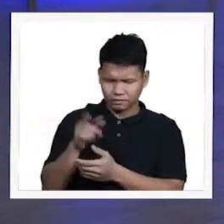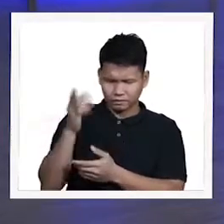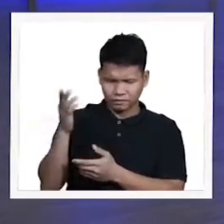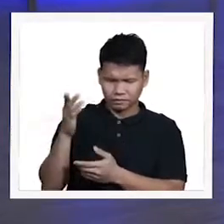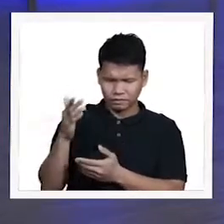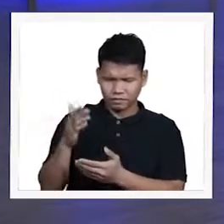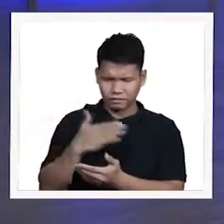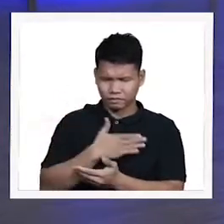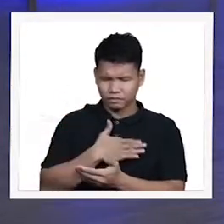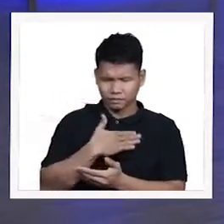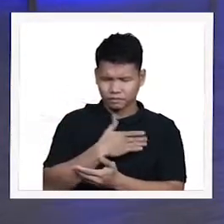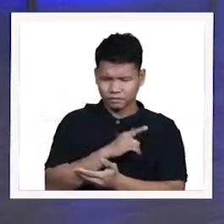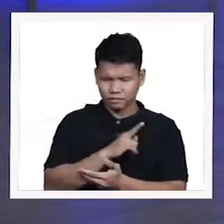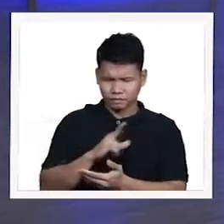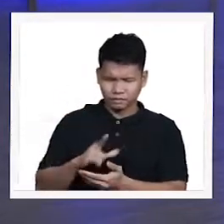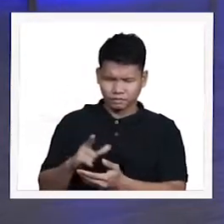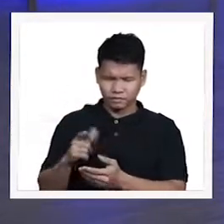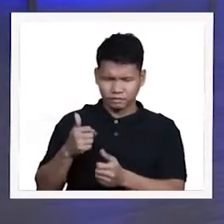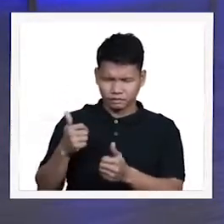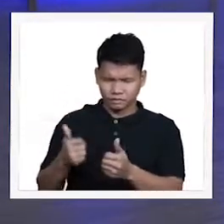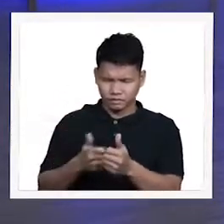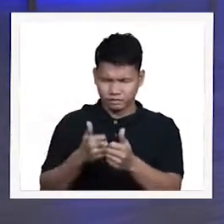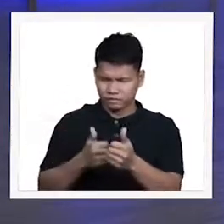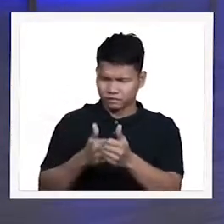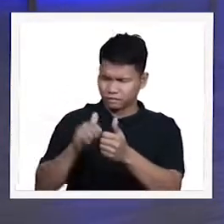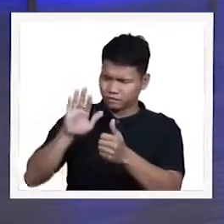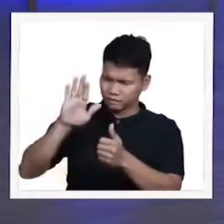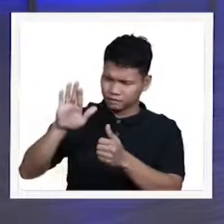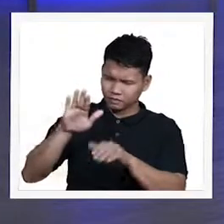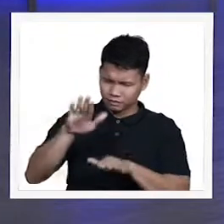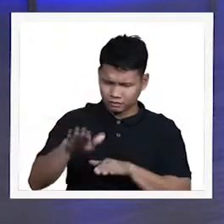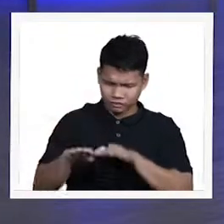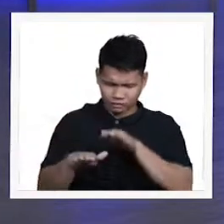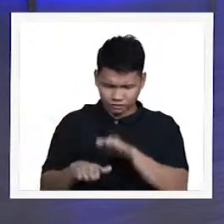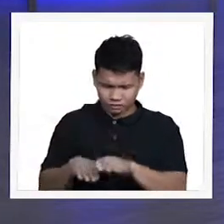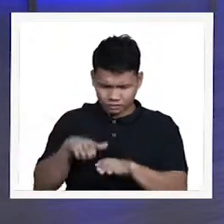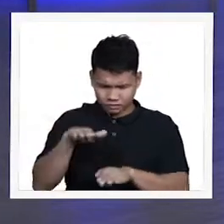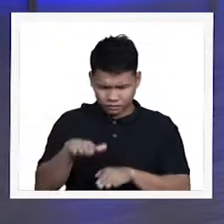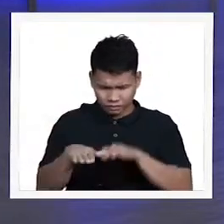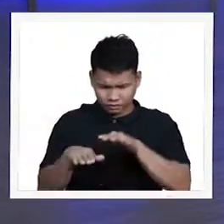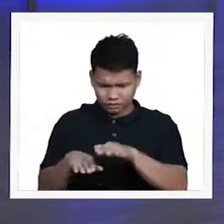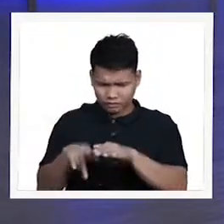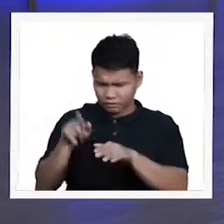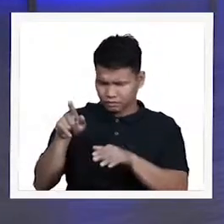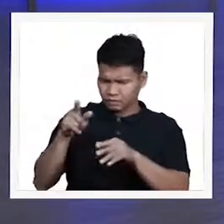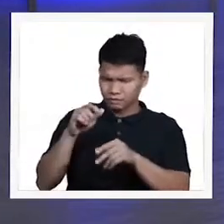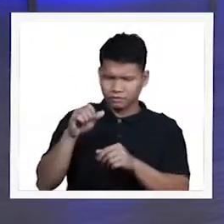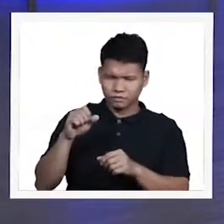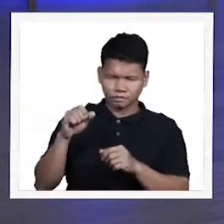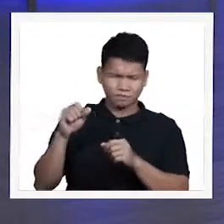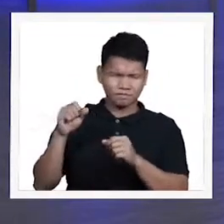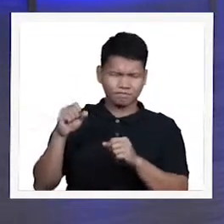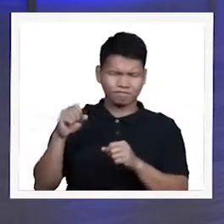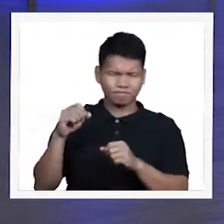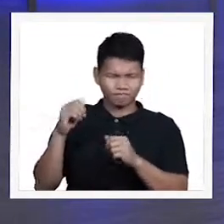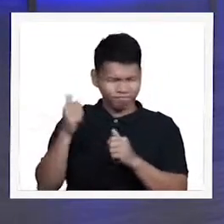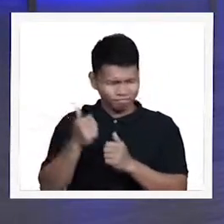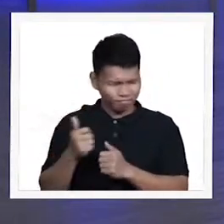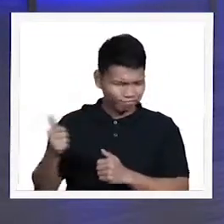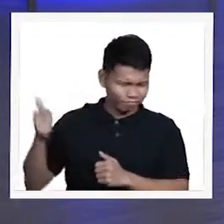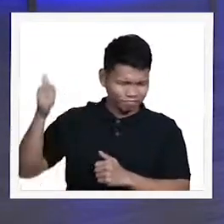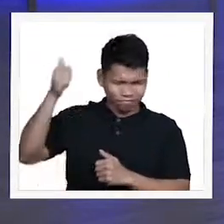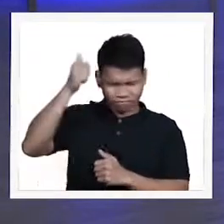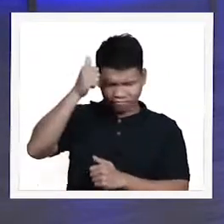help us to follow your footstep you are the supreme initiator